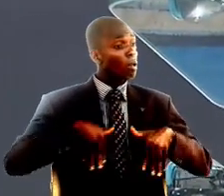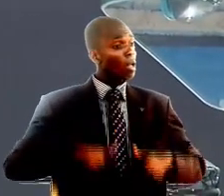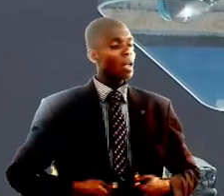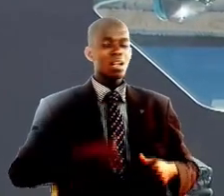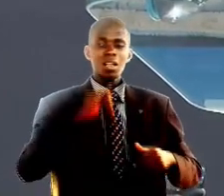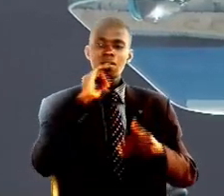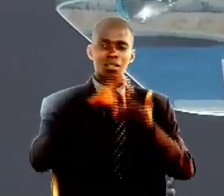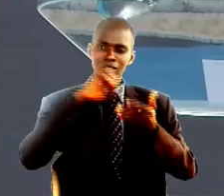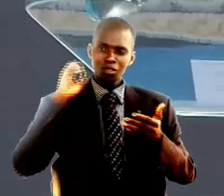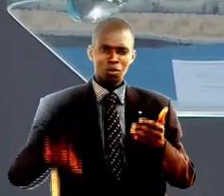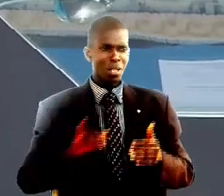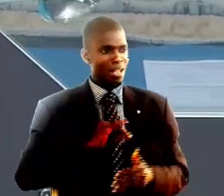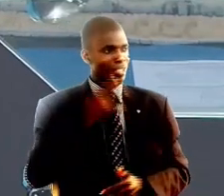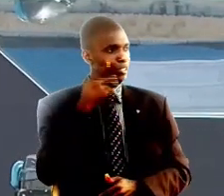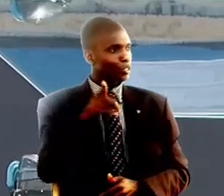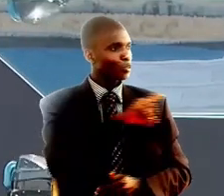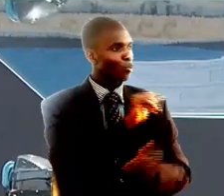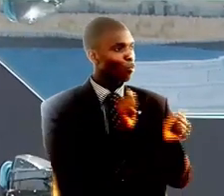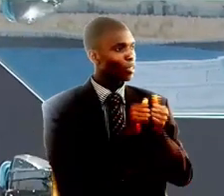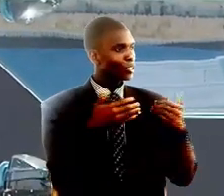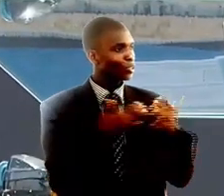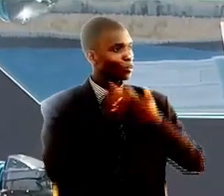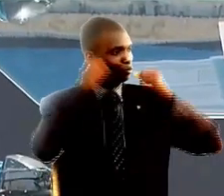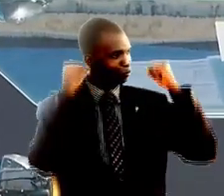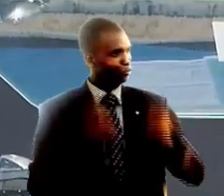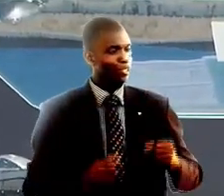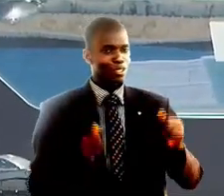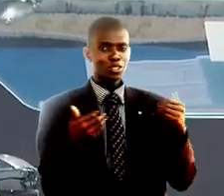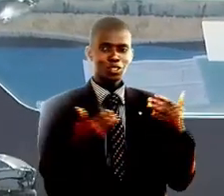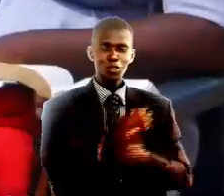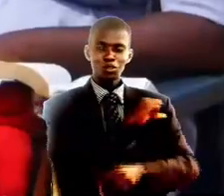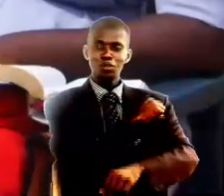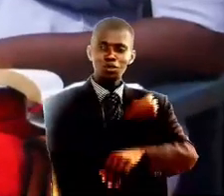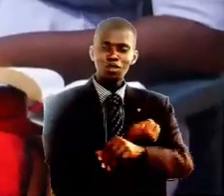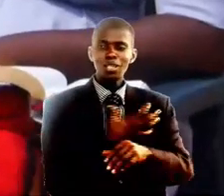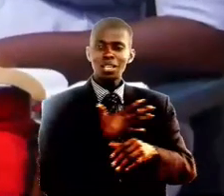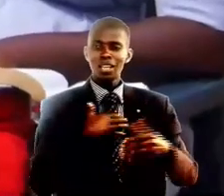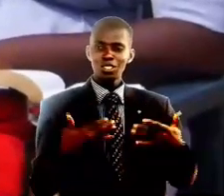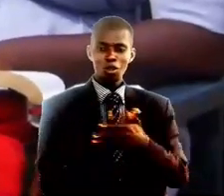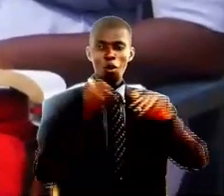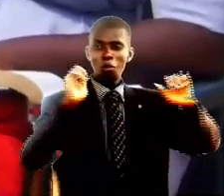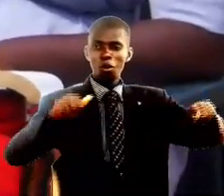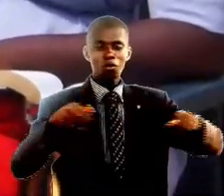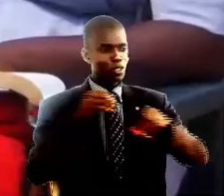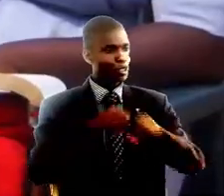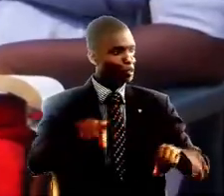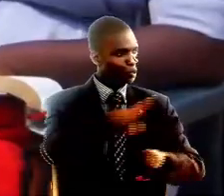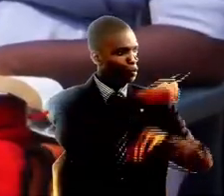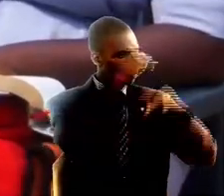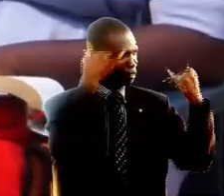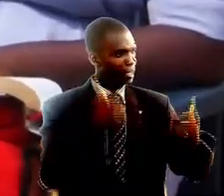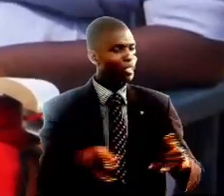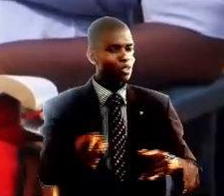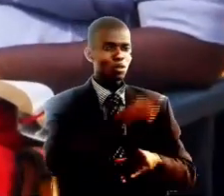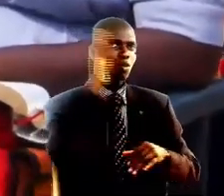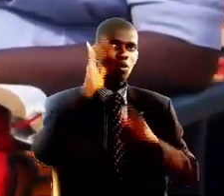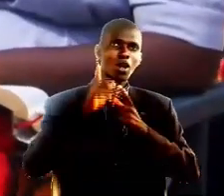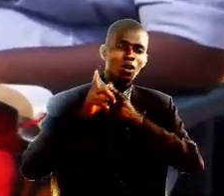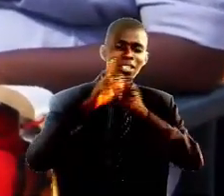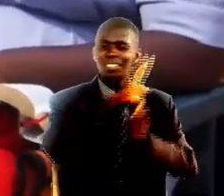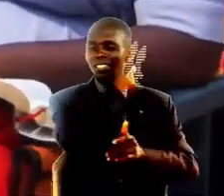gone. I see you with new strength and new power and new vigor and new possibility. And you're running, you'll not